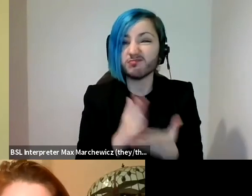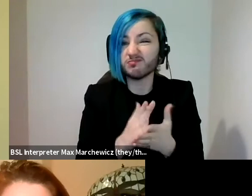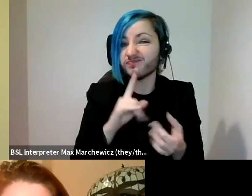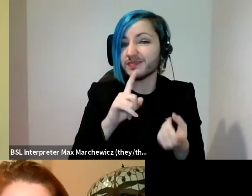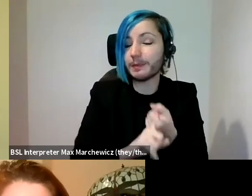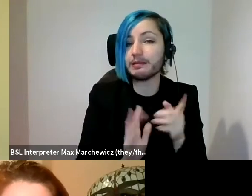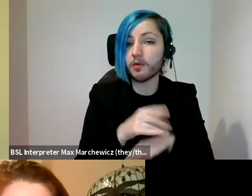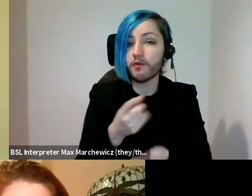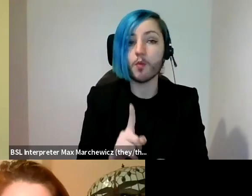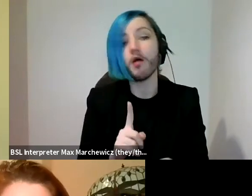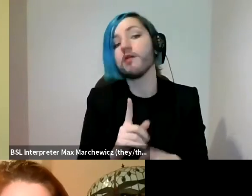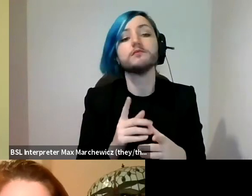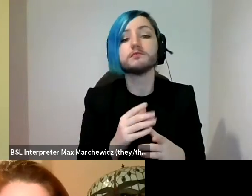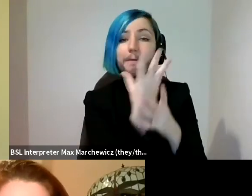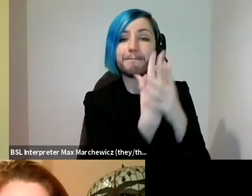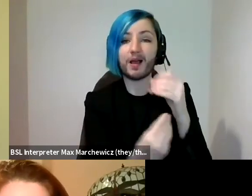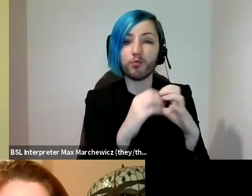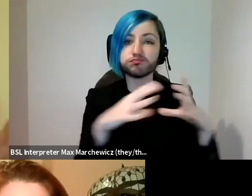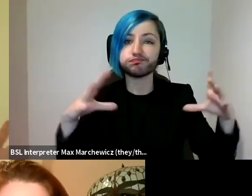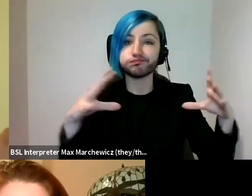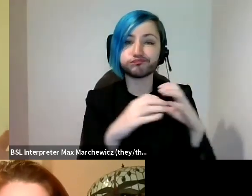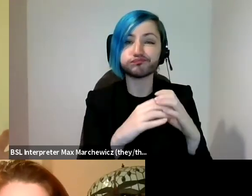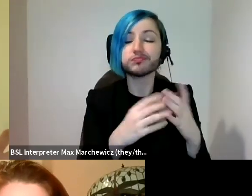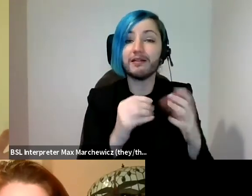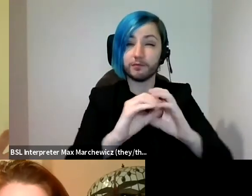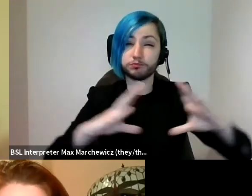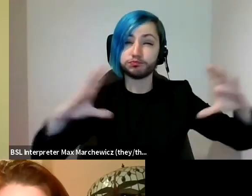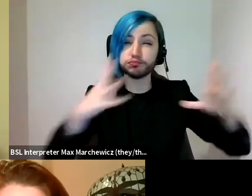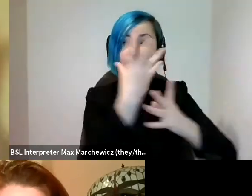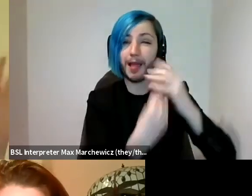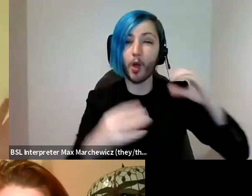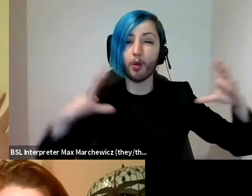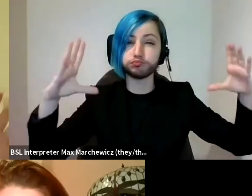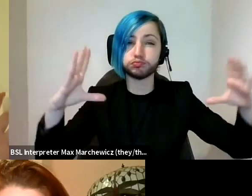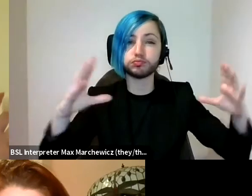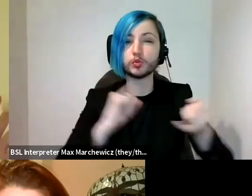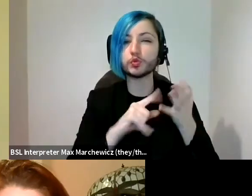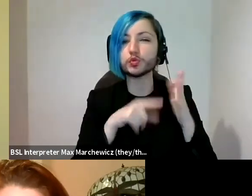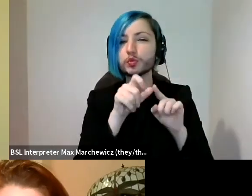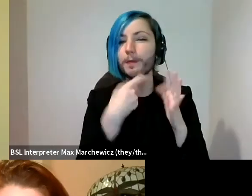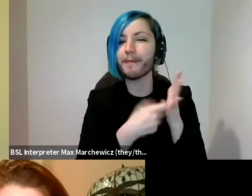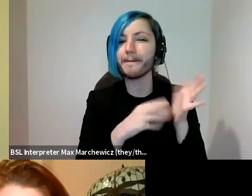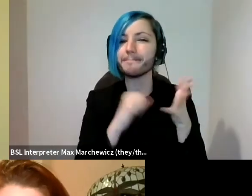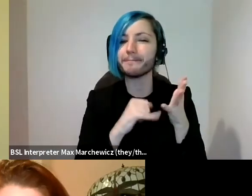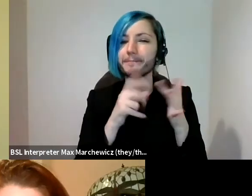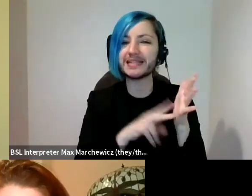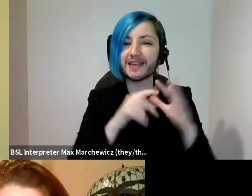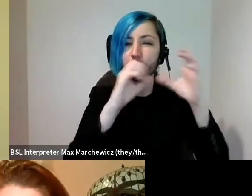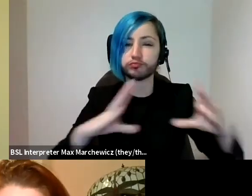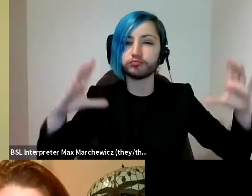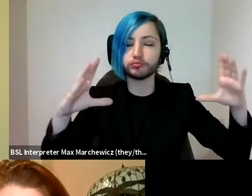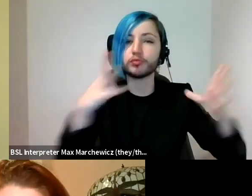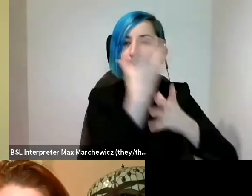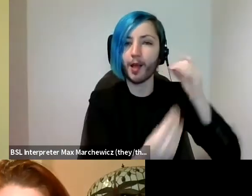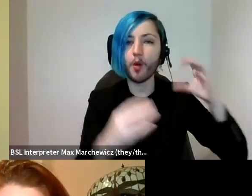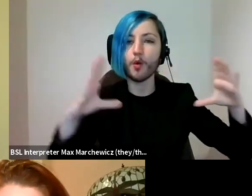extent on the size of the black hole. If it's a huge black hole, supermassive black hole, the event, you